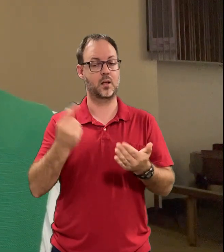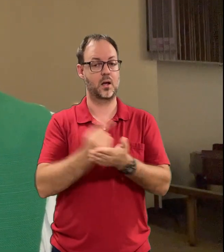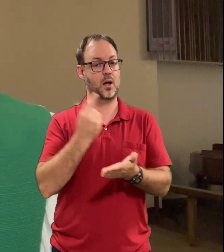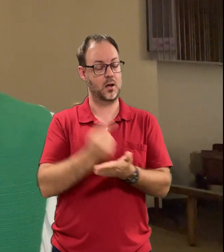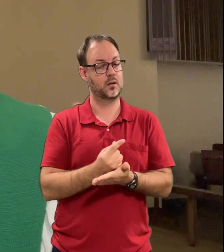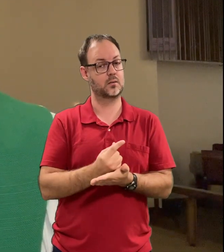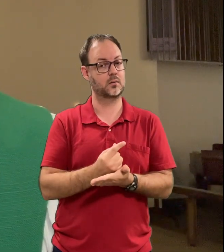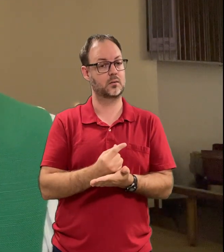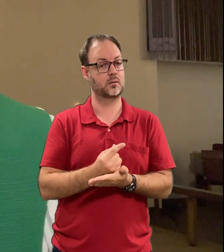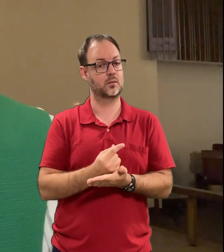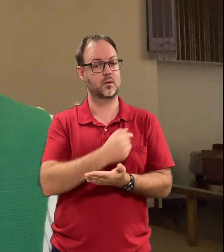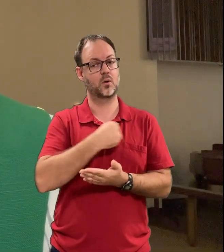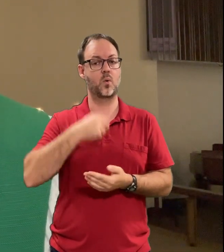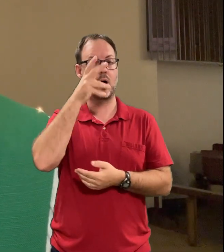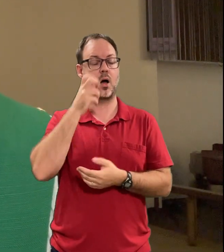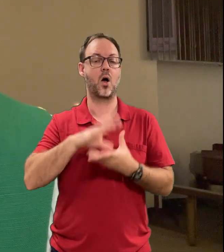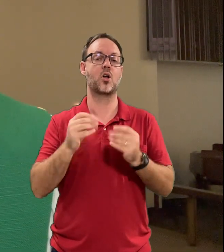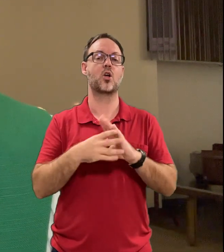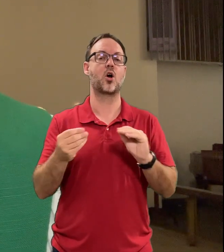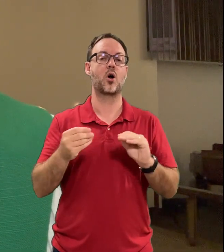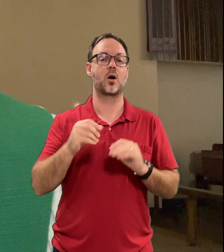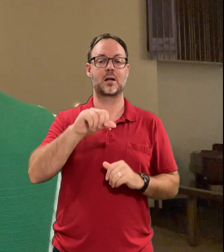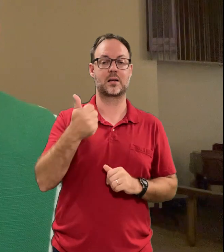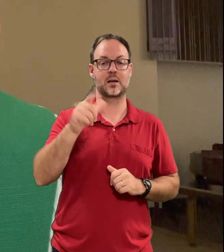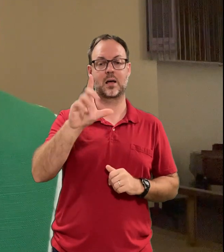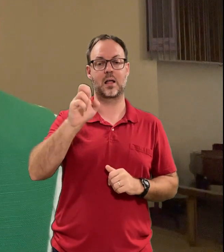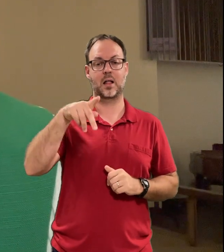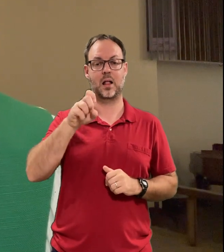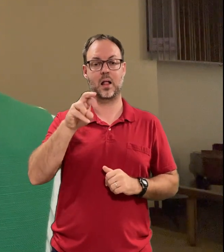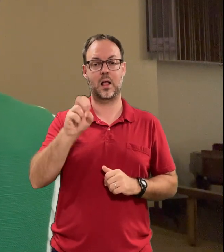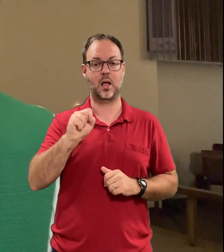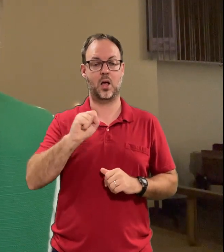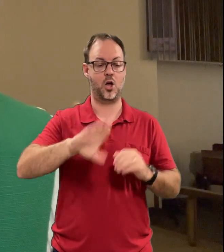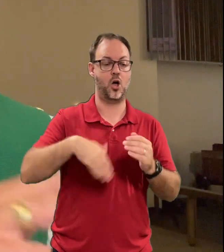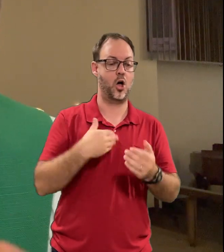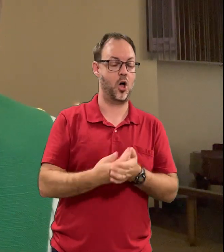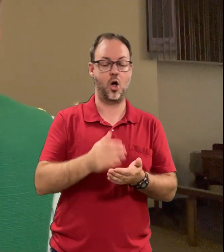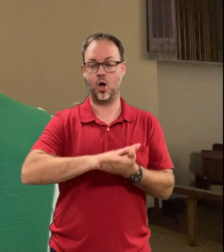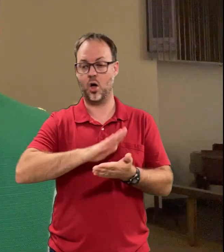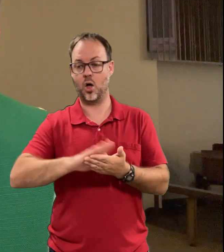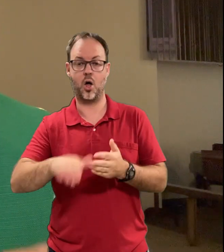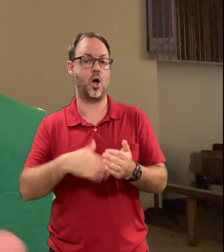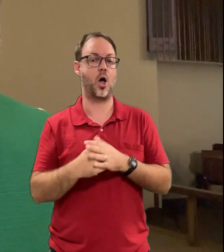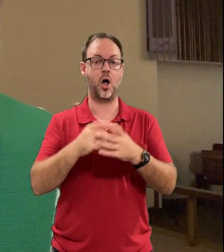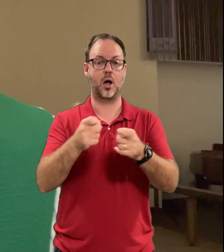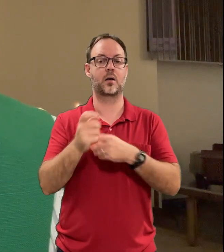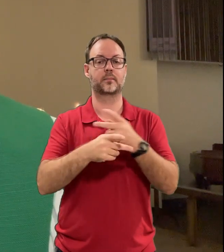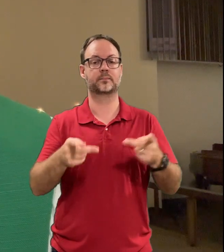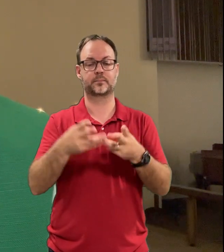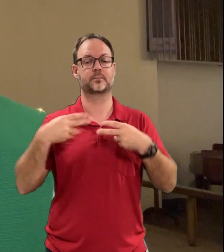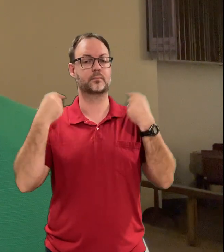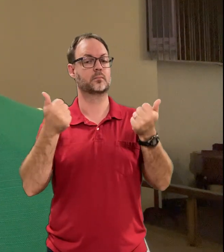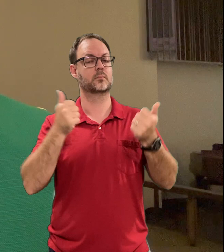Today in the gospel lesson, we heard the story of 10 lepers who all were cleansed, all received